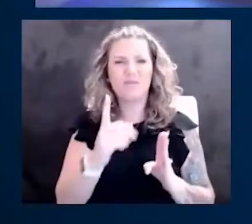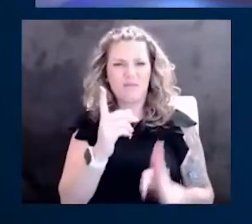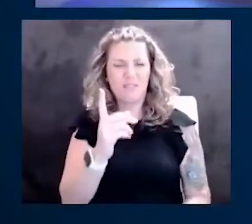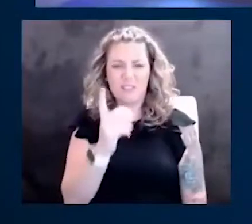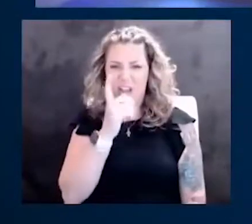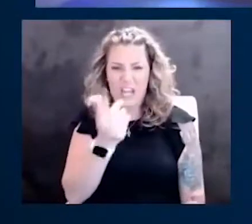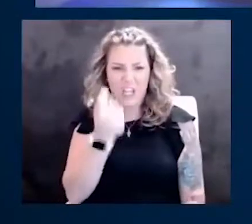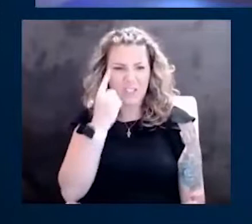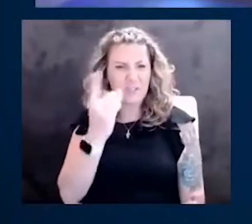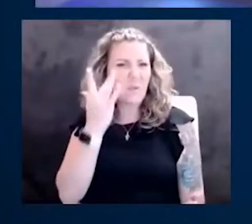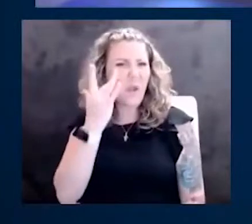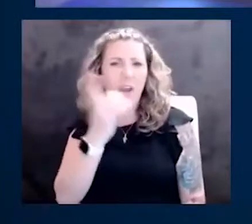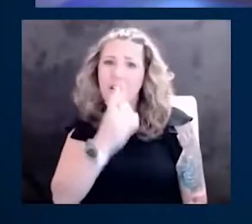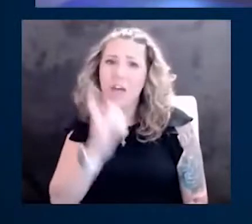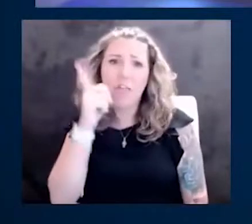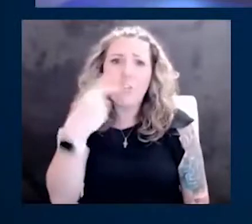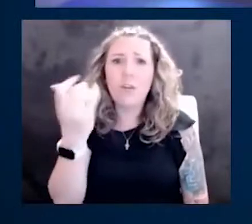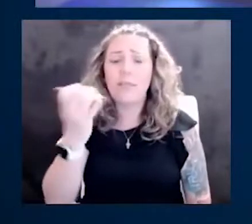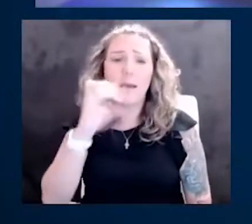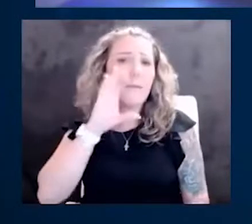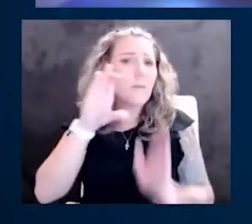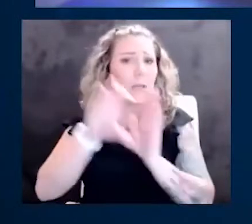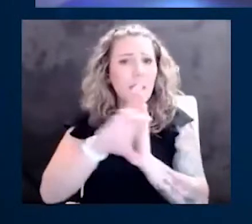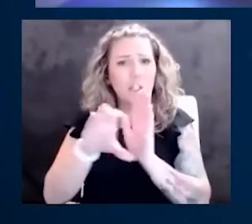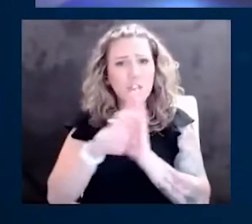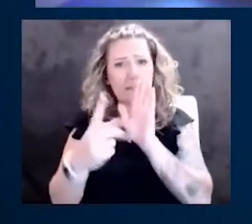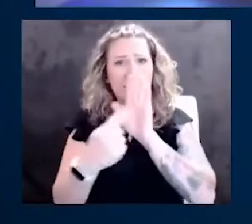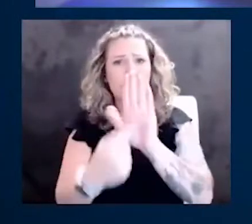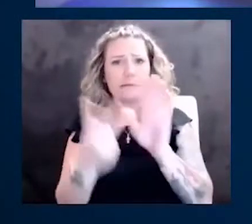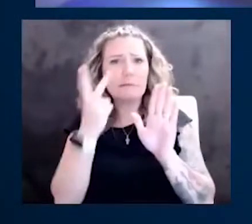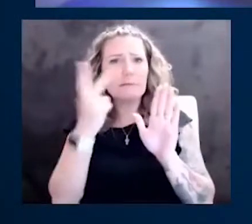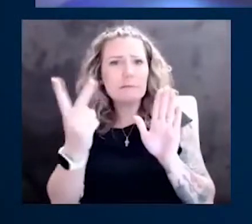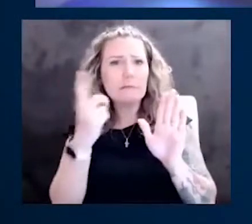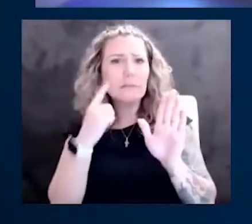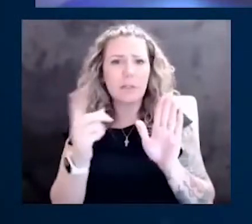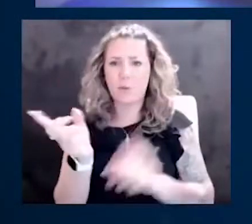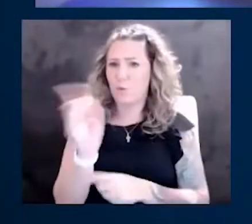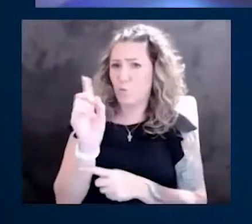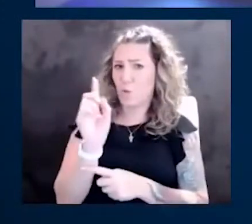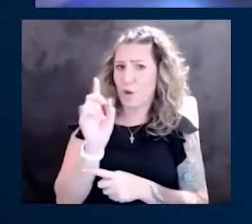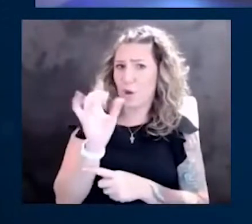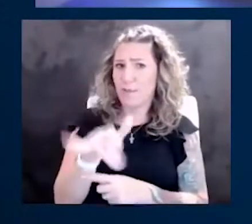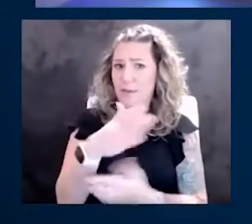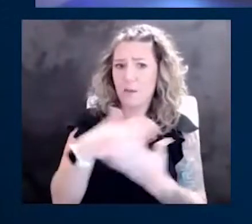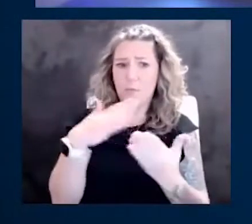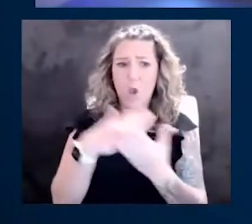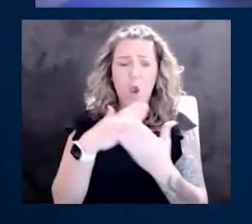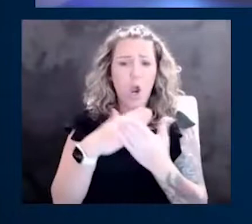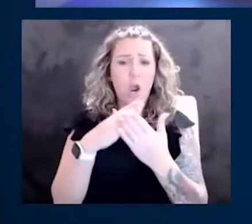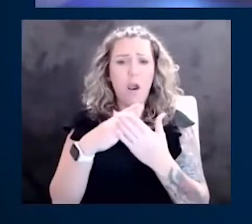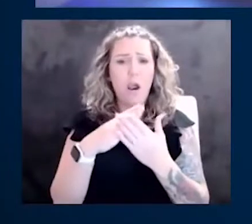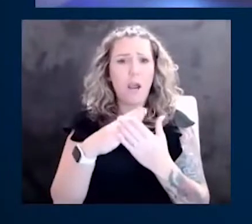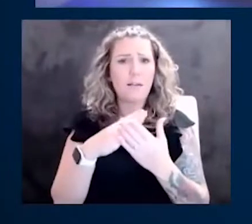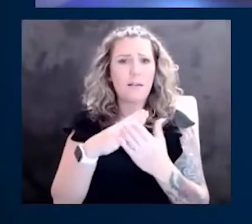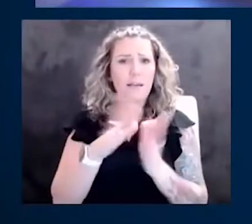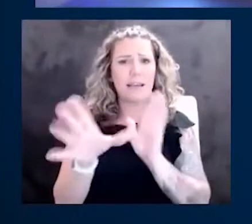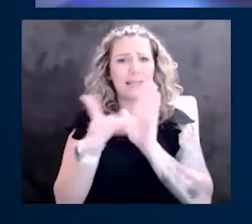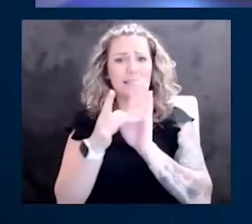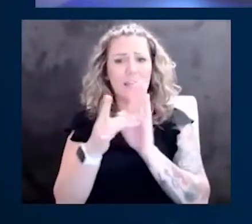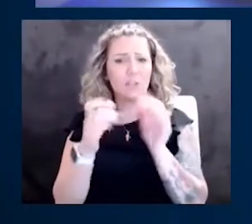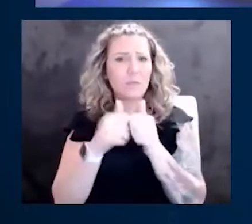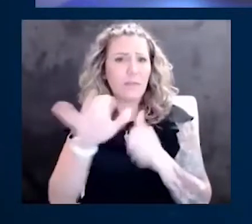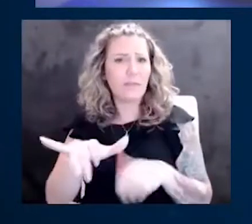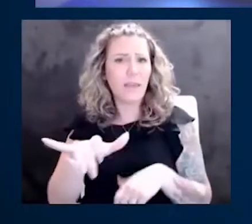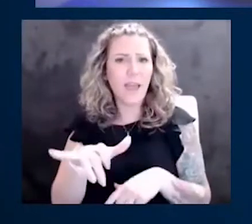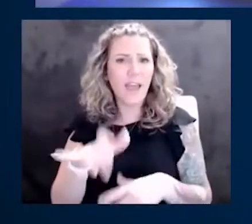the pictures we see. Could you explain again where that part of the model attaches on the virus? You bet. I